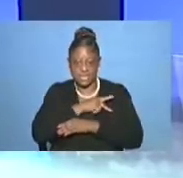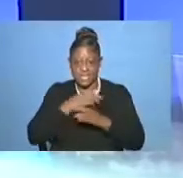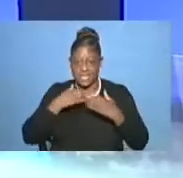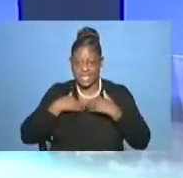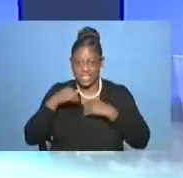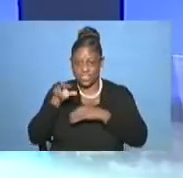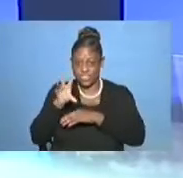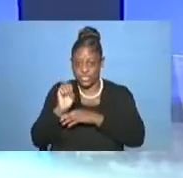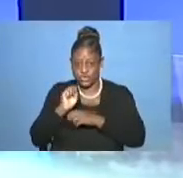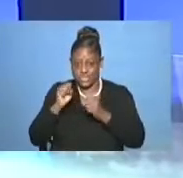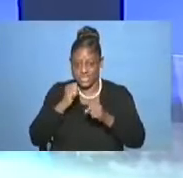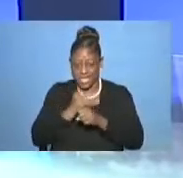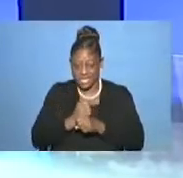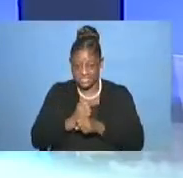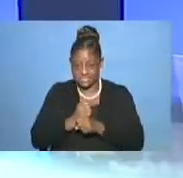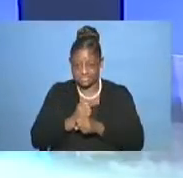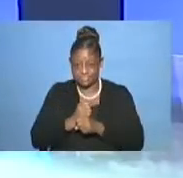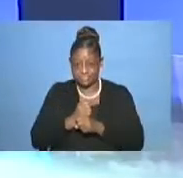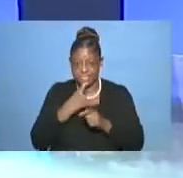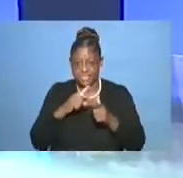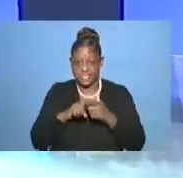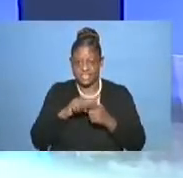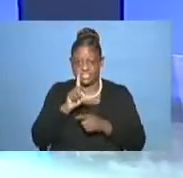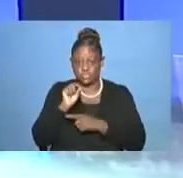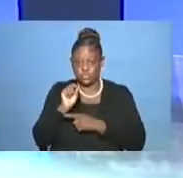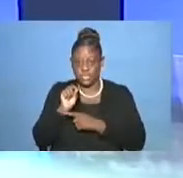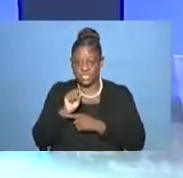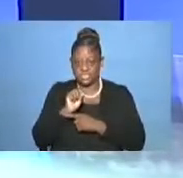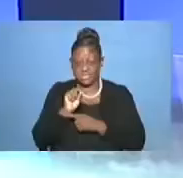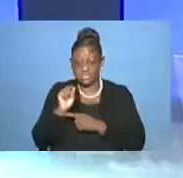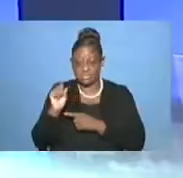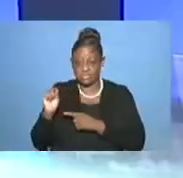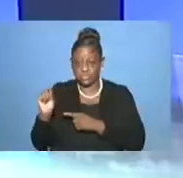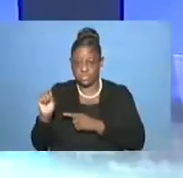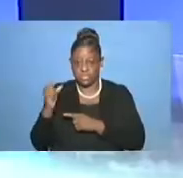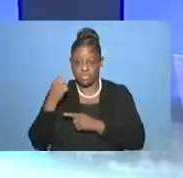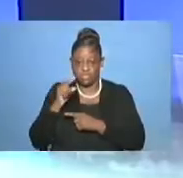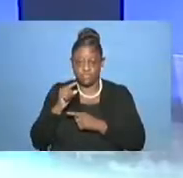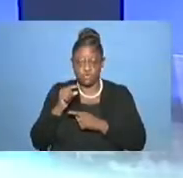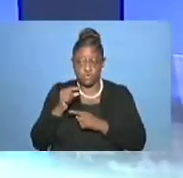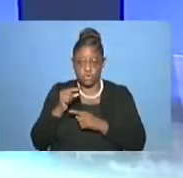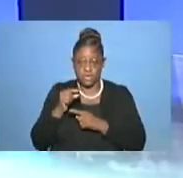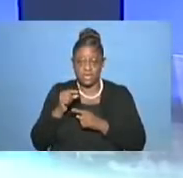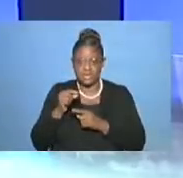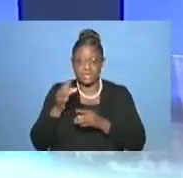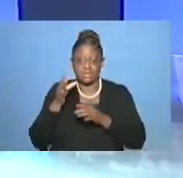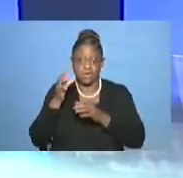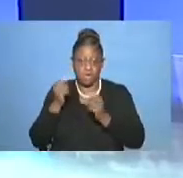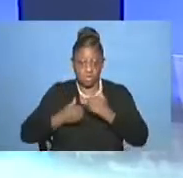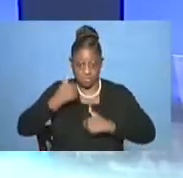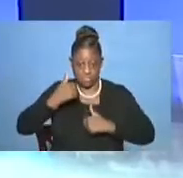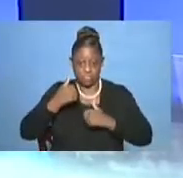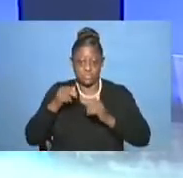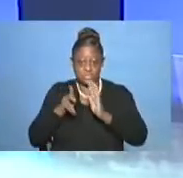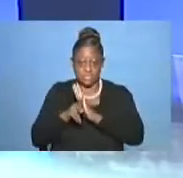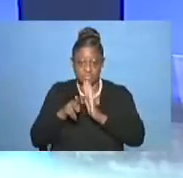years behind bars for murder and 20 years on each count for attempted murder. Fox was sentenced to be detained during the